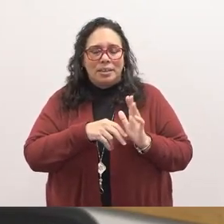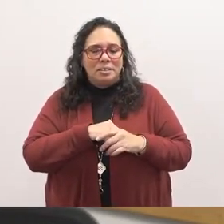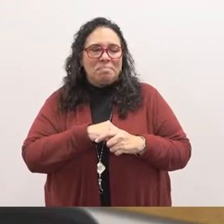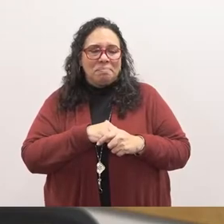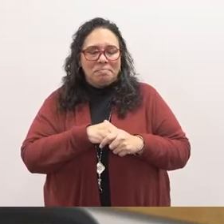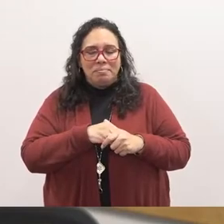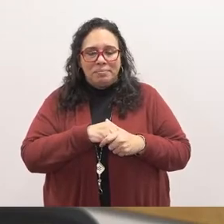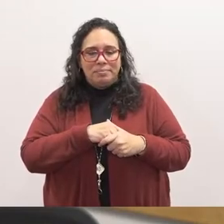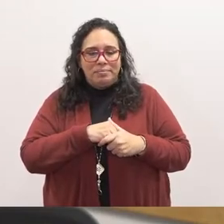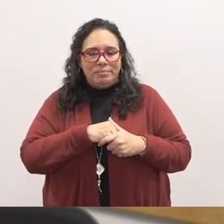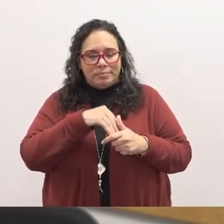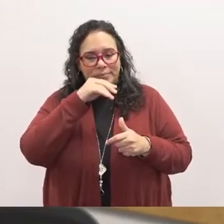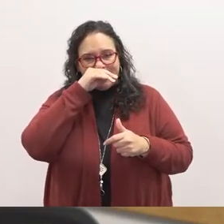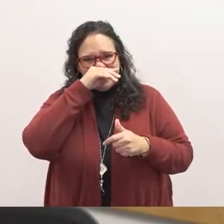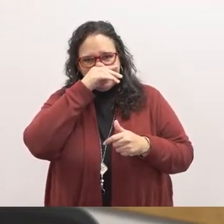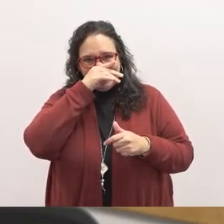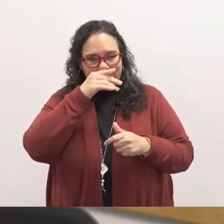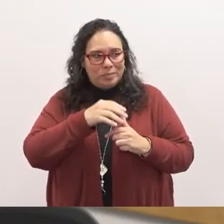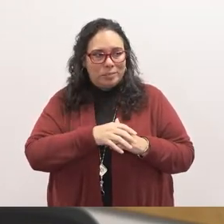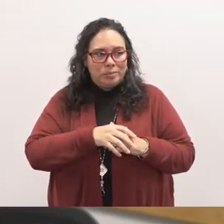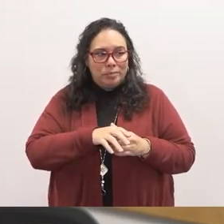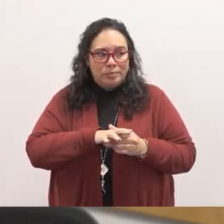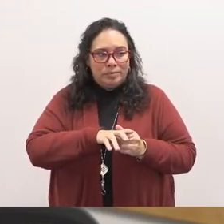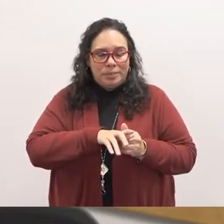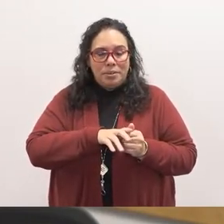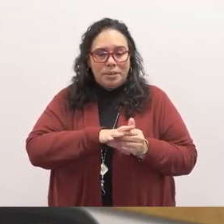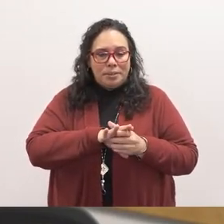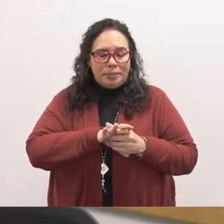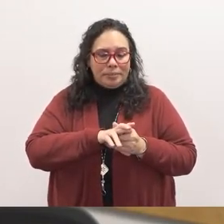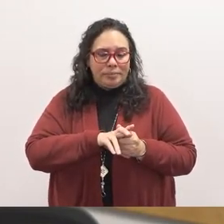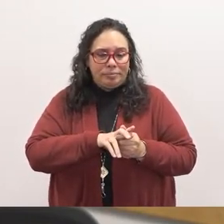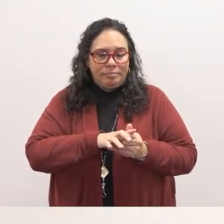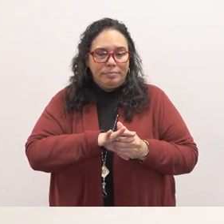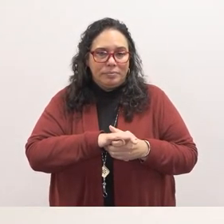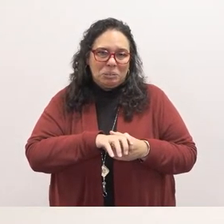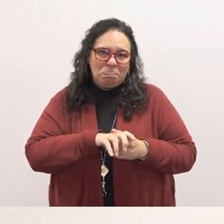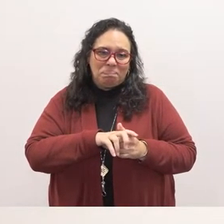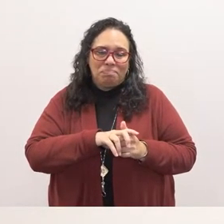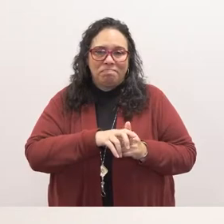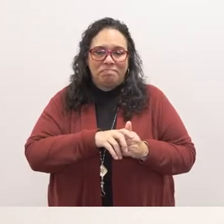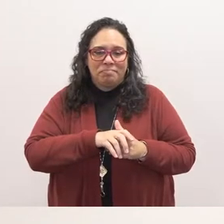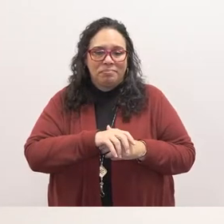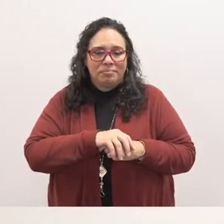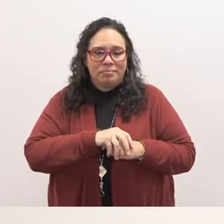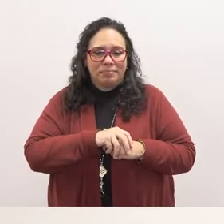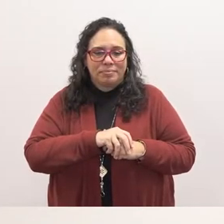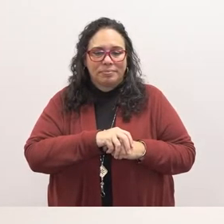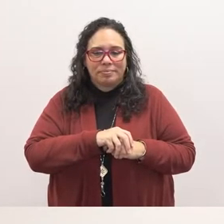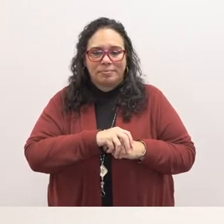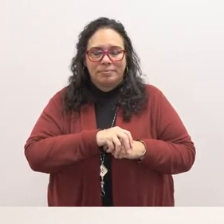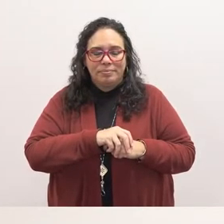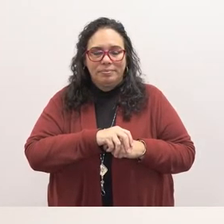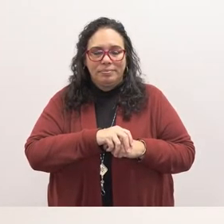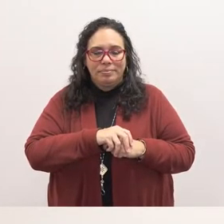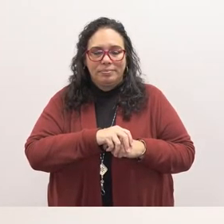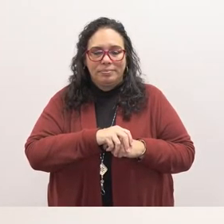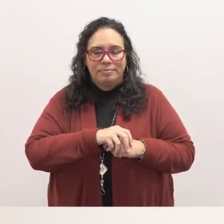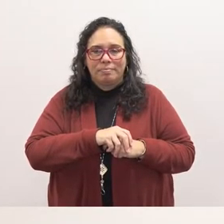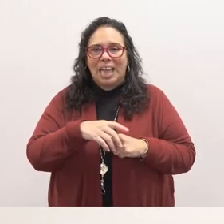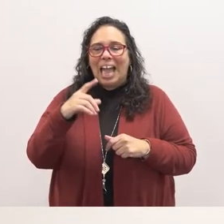gift. So it comes up once in a while. Yeah. Yeah, I think